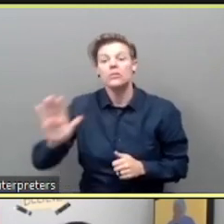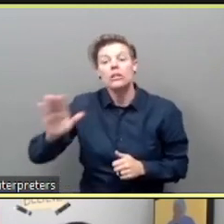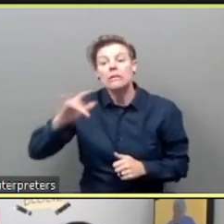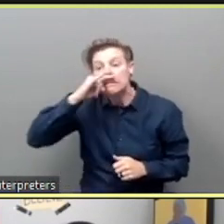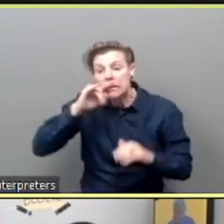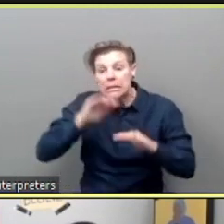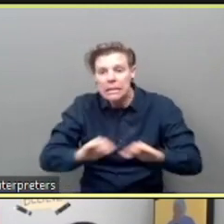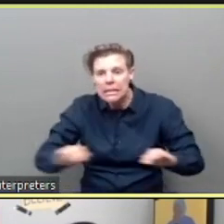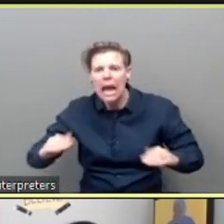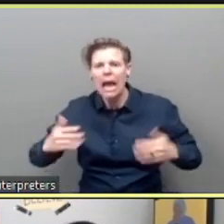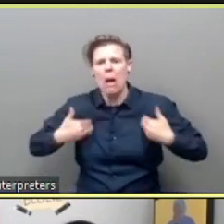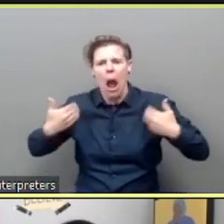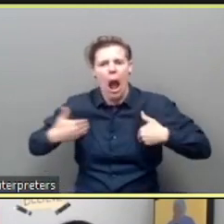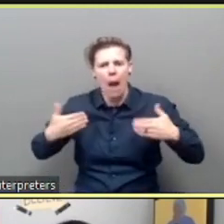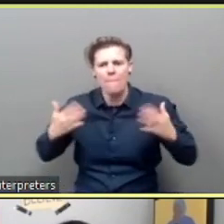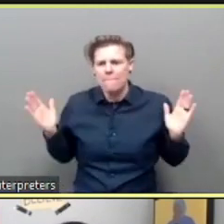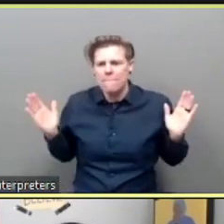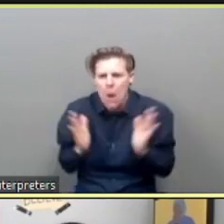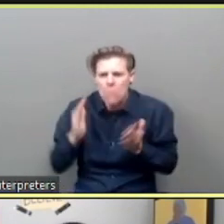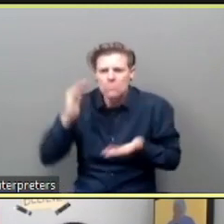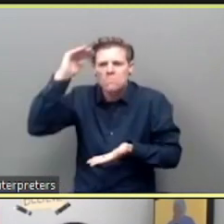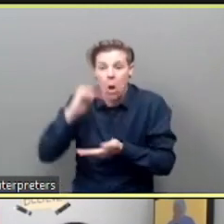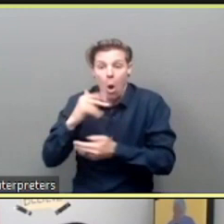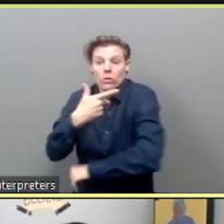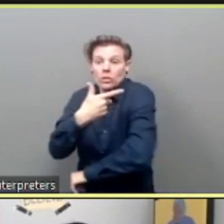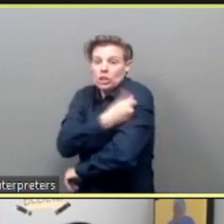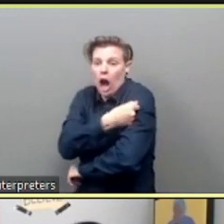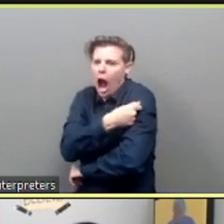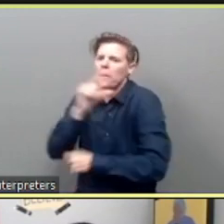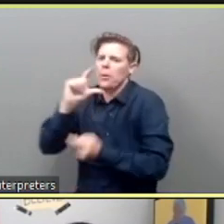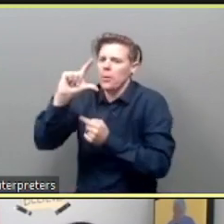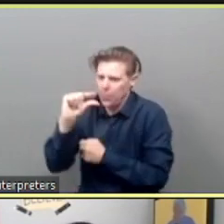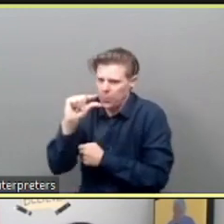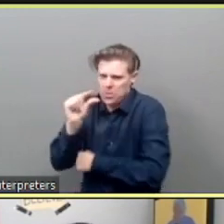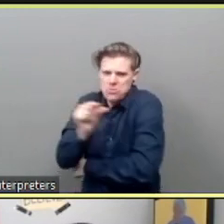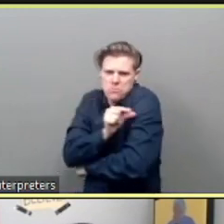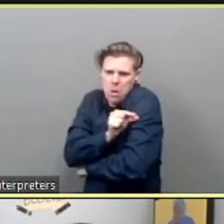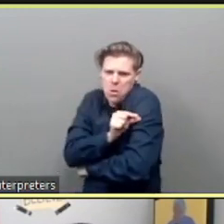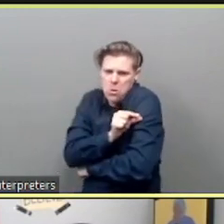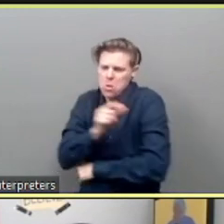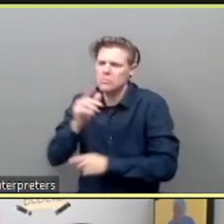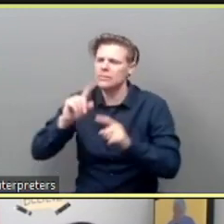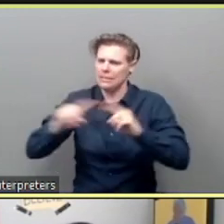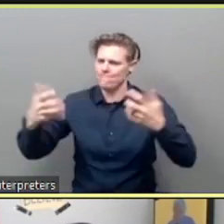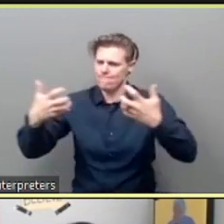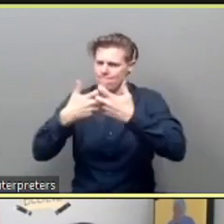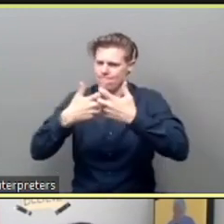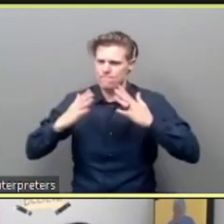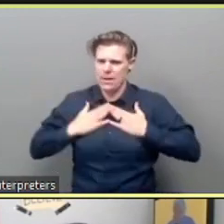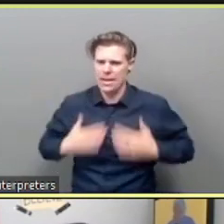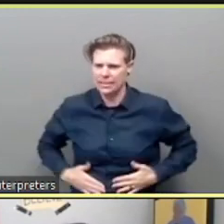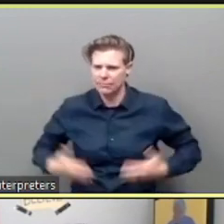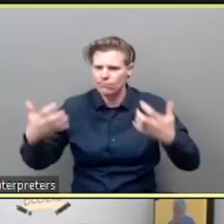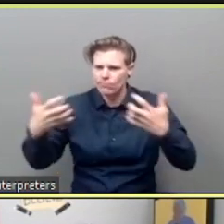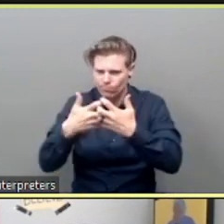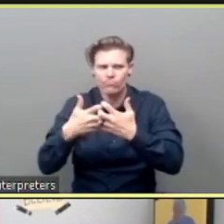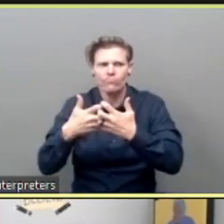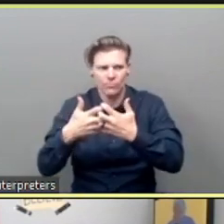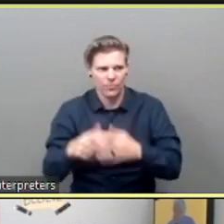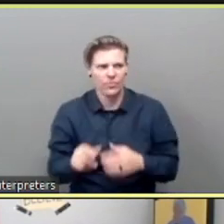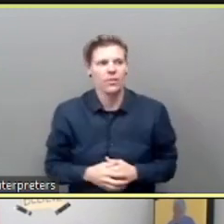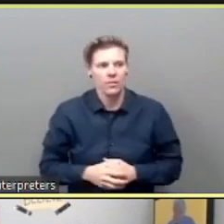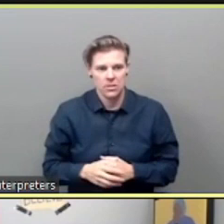adult doses that you get 2 doses of the Pfizer vaccine with 3 weeks in between each dose in order to become fully